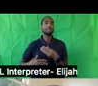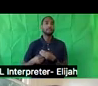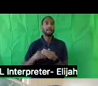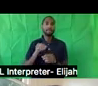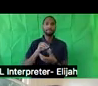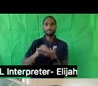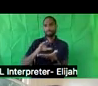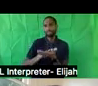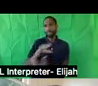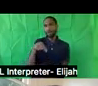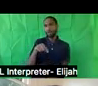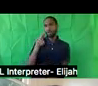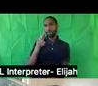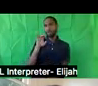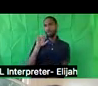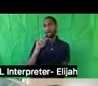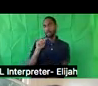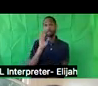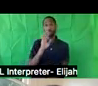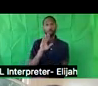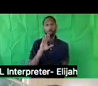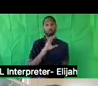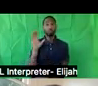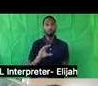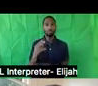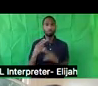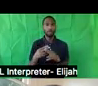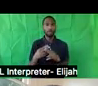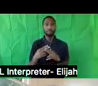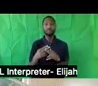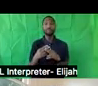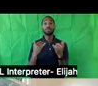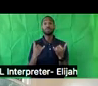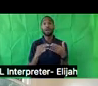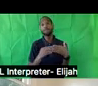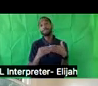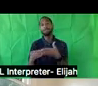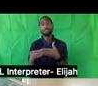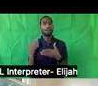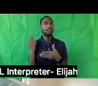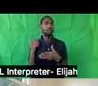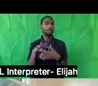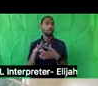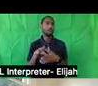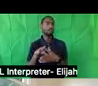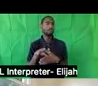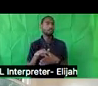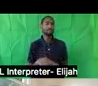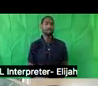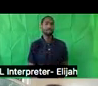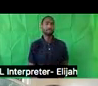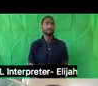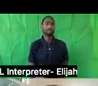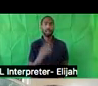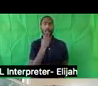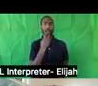the beginning of your Zoom name. So taking us into a little bit of context. I don't even know what I'm saying